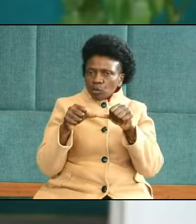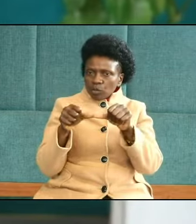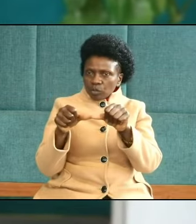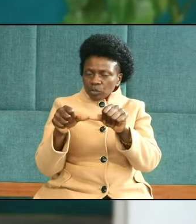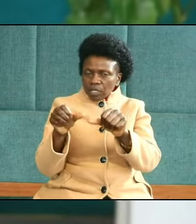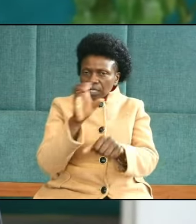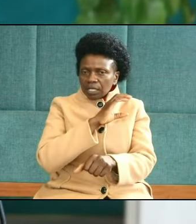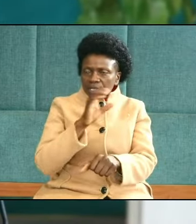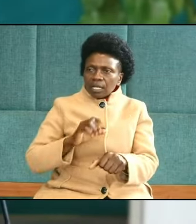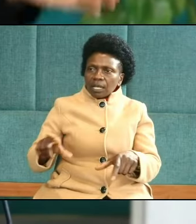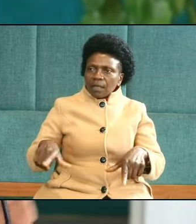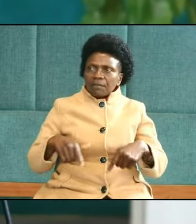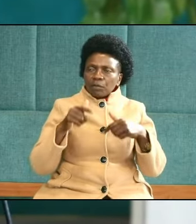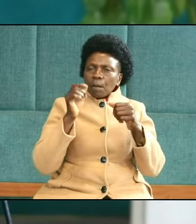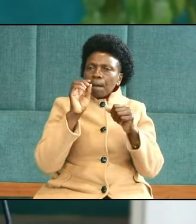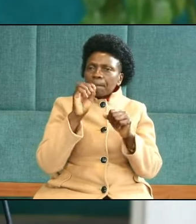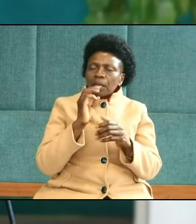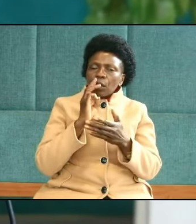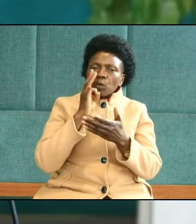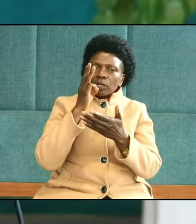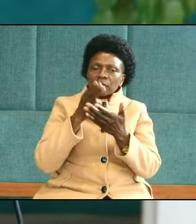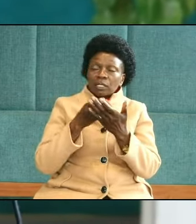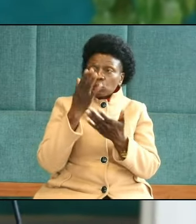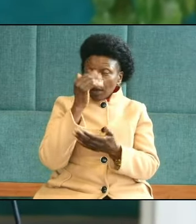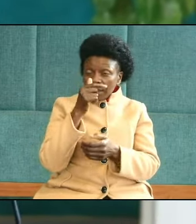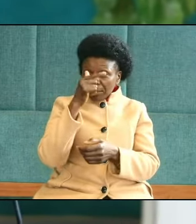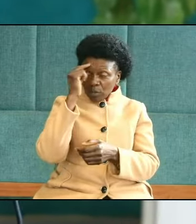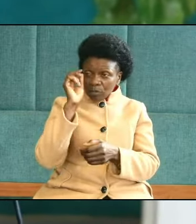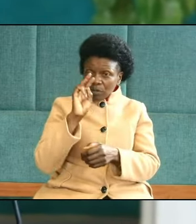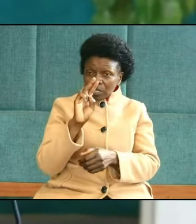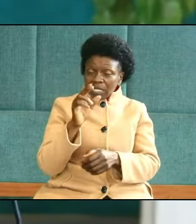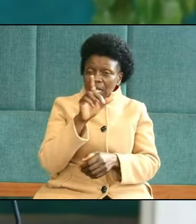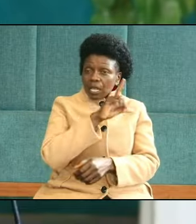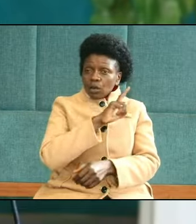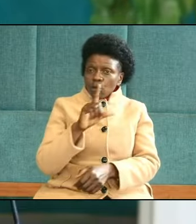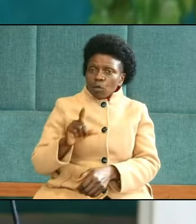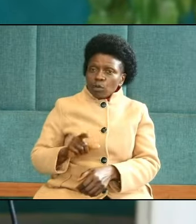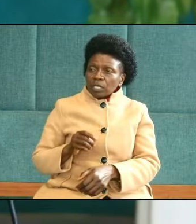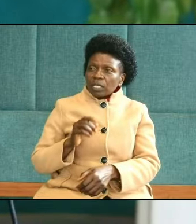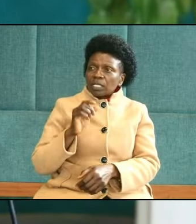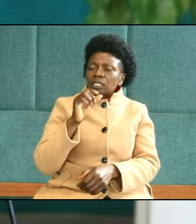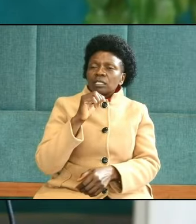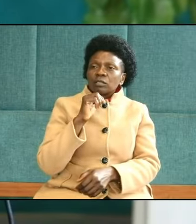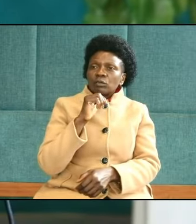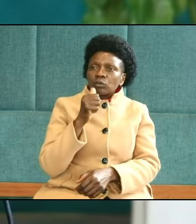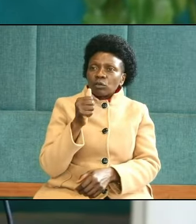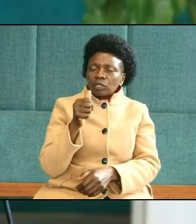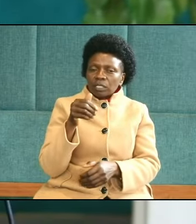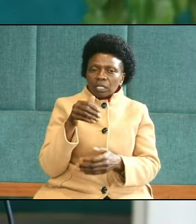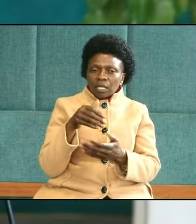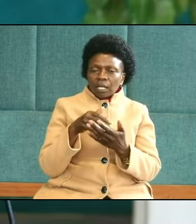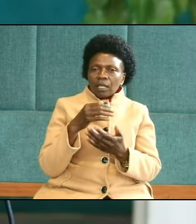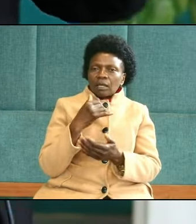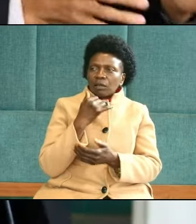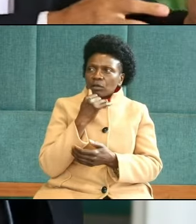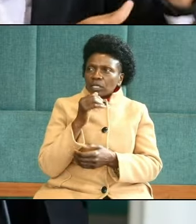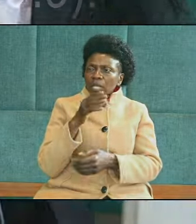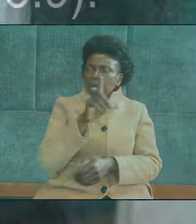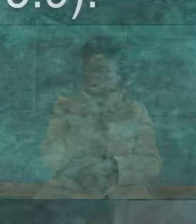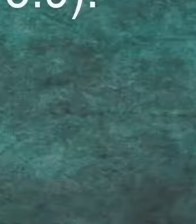life will be a witness. Why? Because you see, the Lord is not slack. Read with me, please.